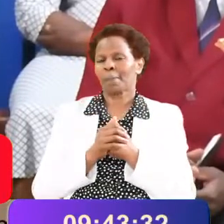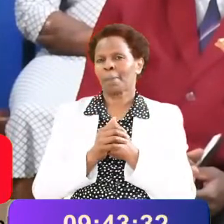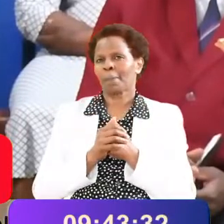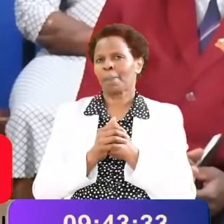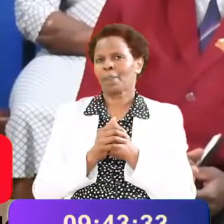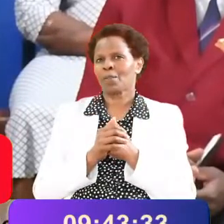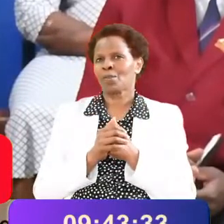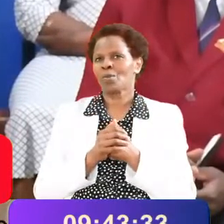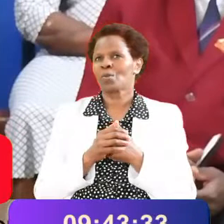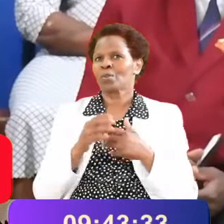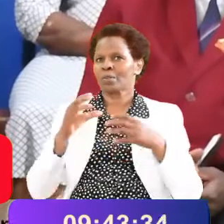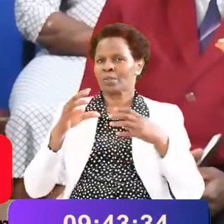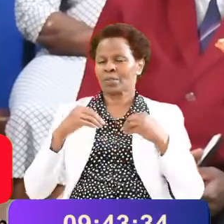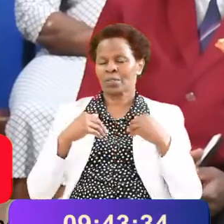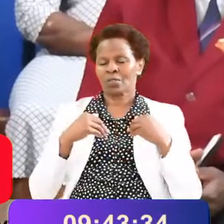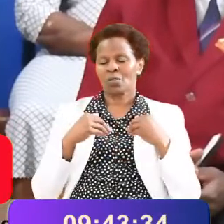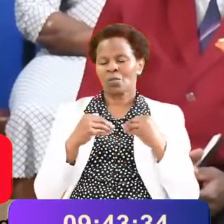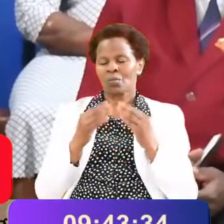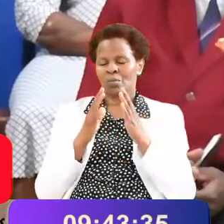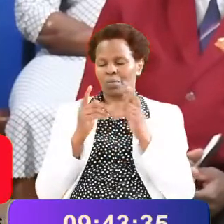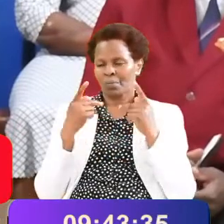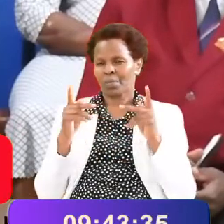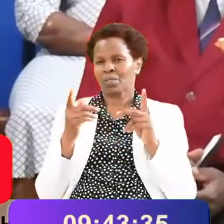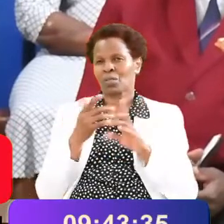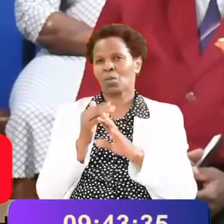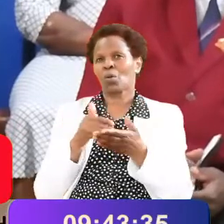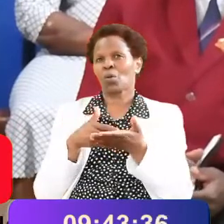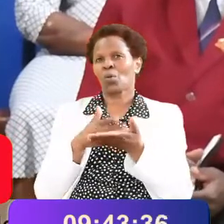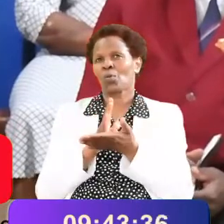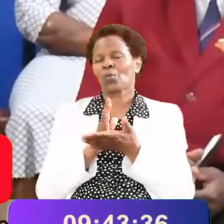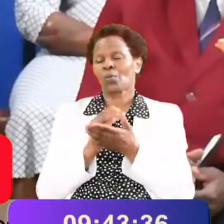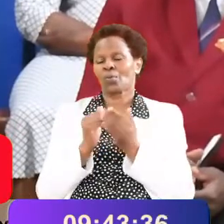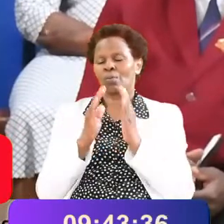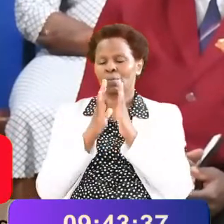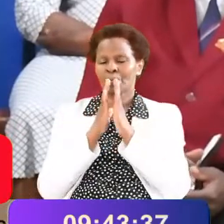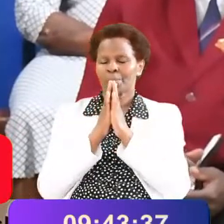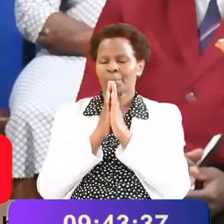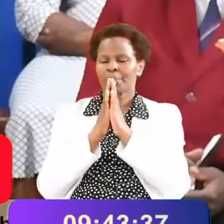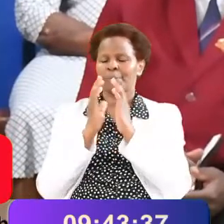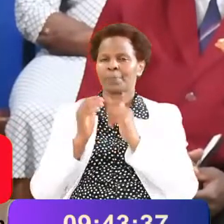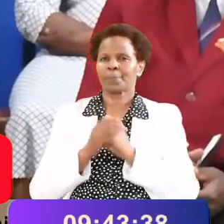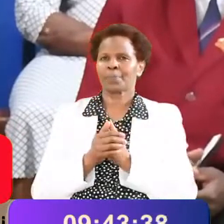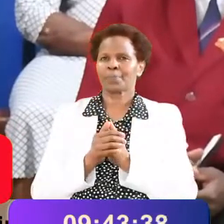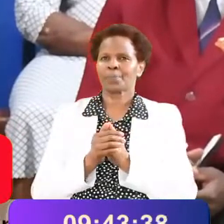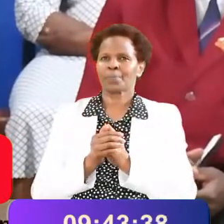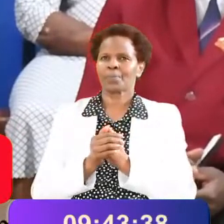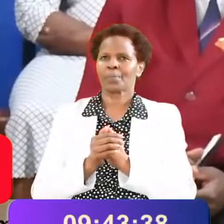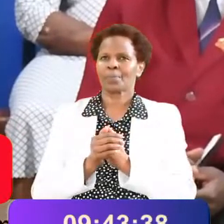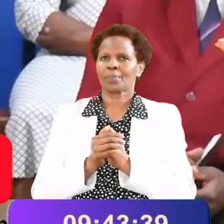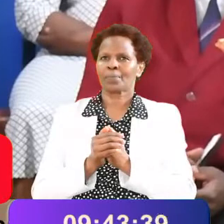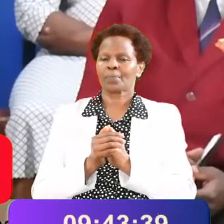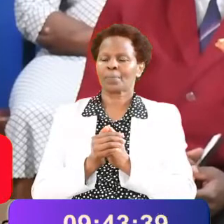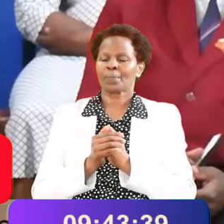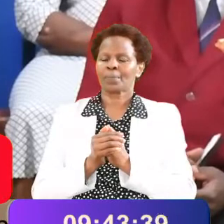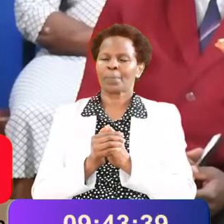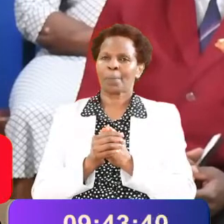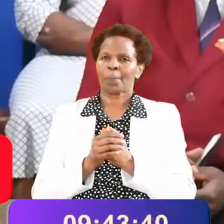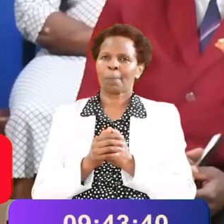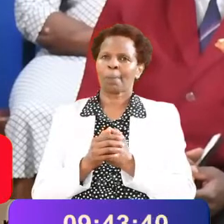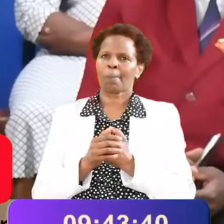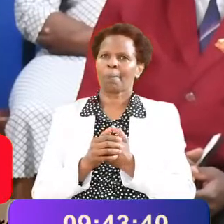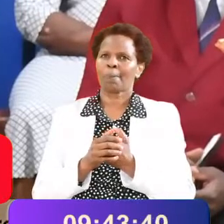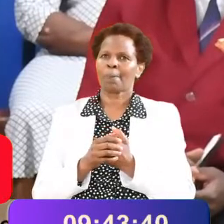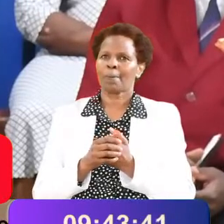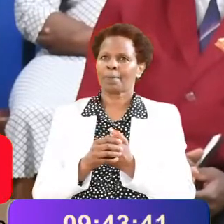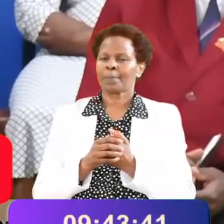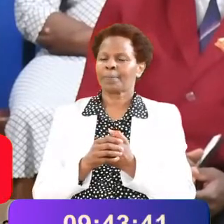peace through prayer. I know that when we give benediction, we'll quote Philippians chapter 4 and verse 7,